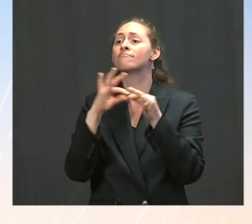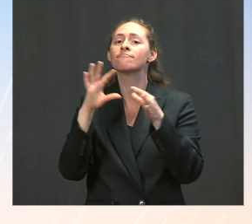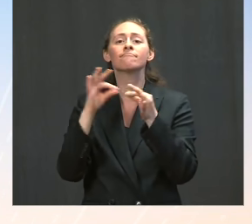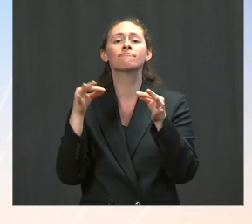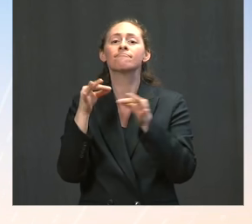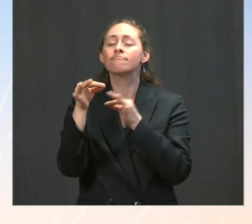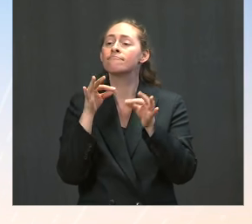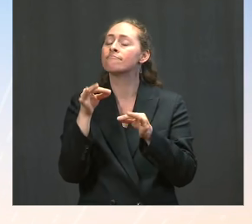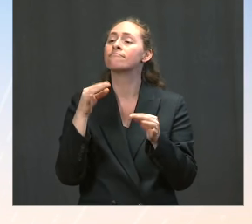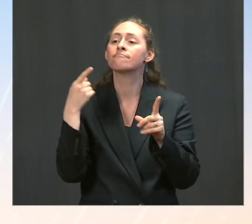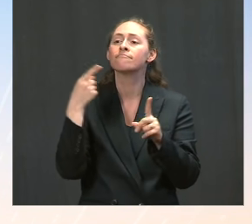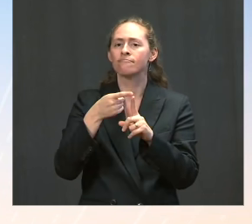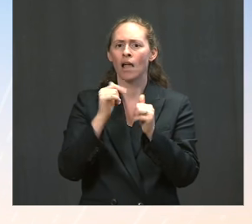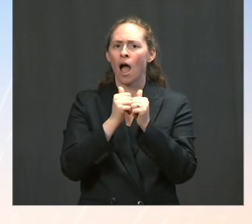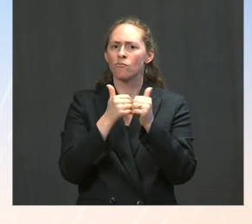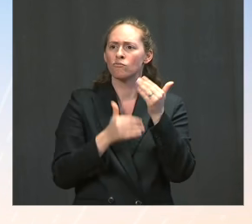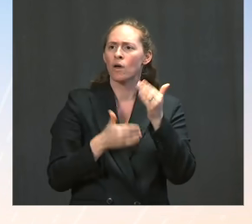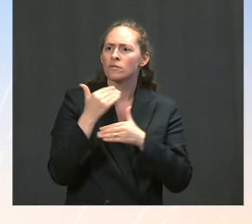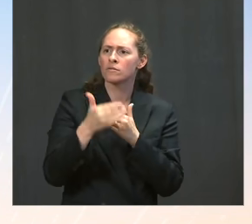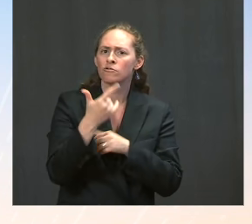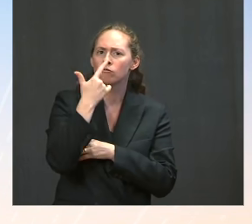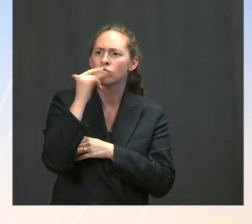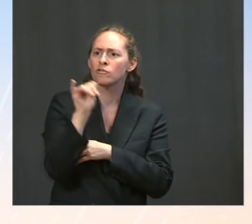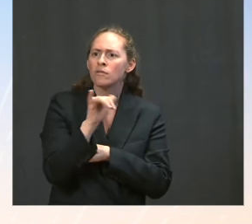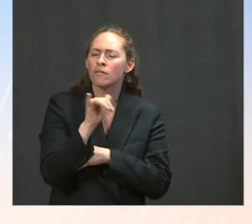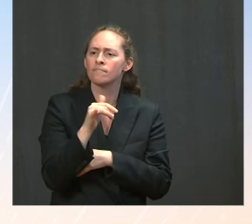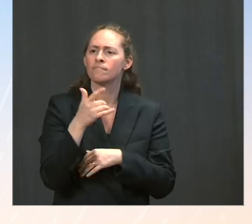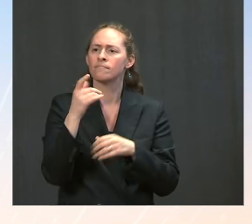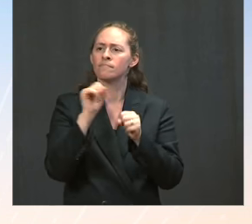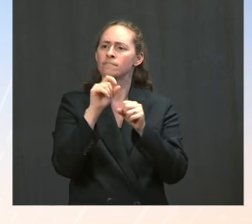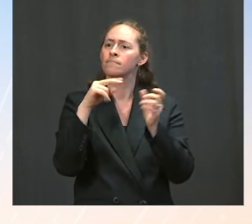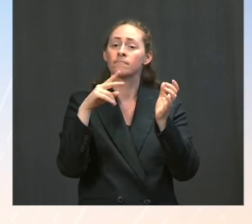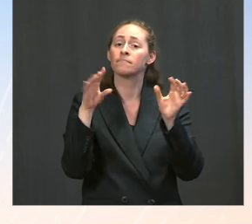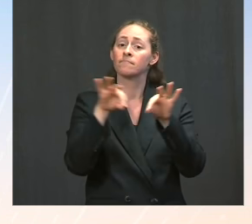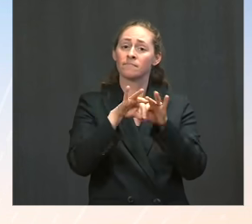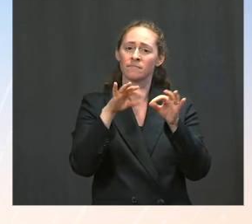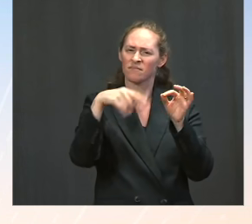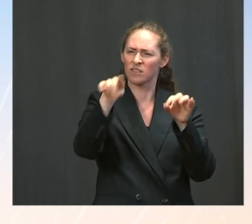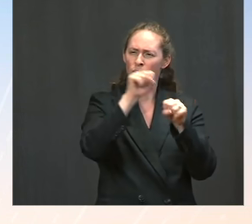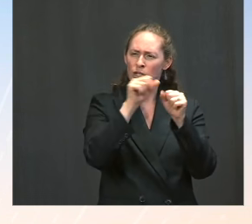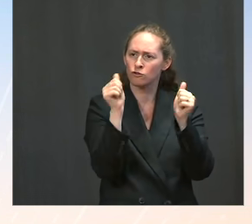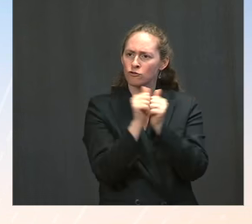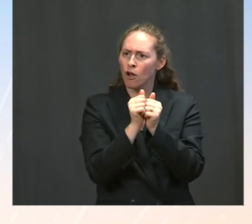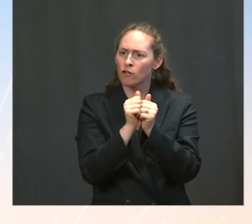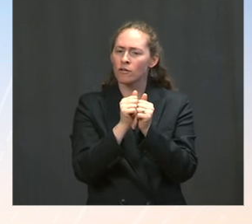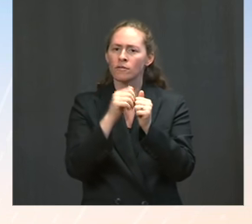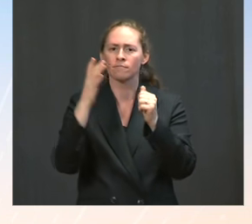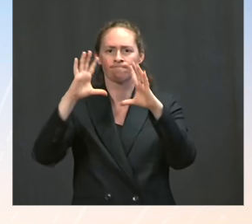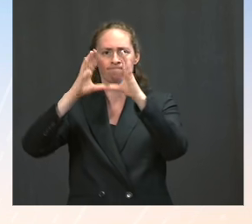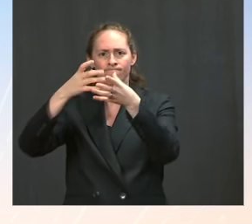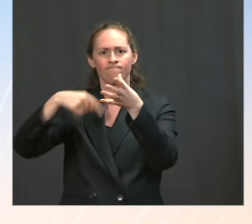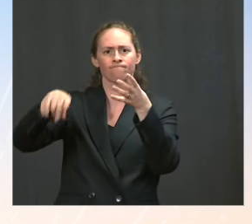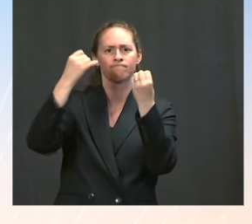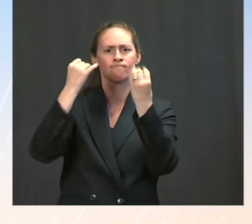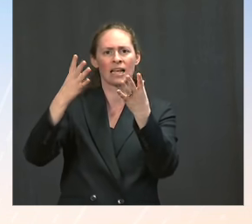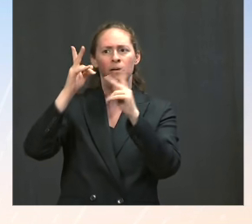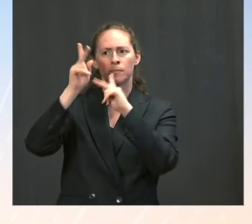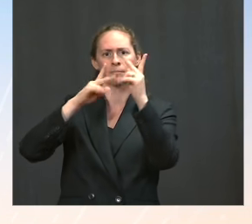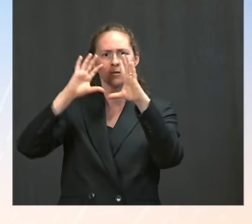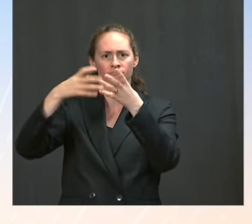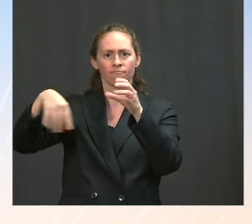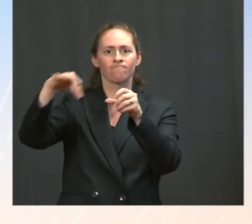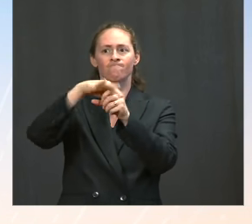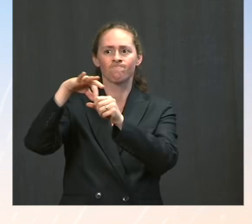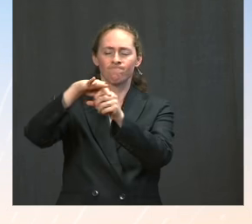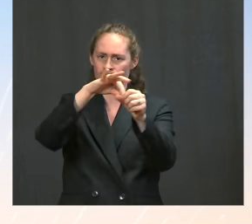to change. It will require the majority of votes in the Senate. There would be debate about that process in the Senate, and there